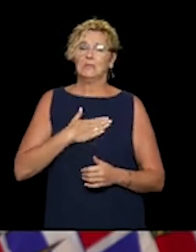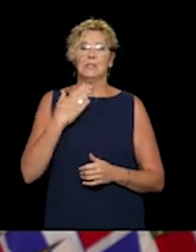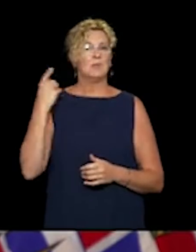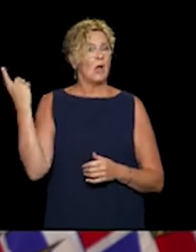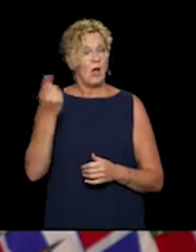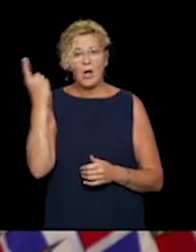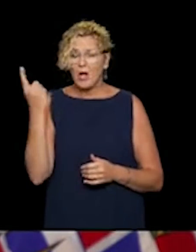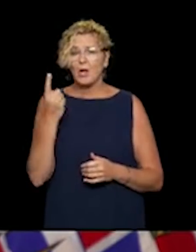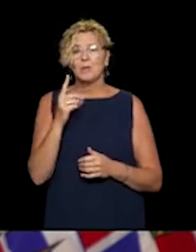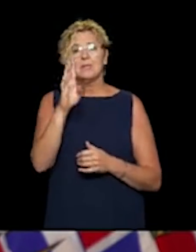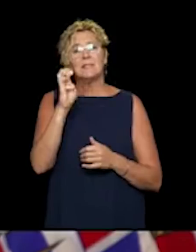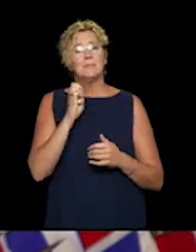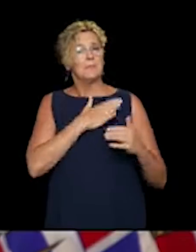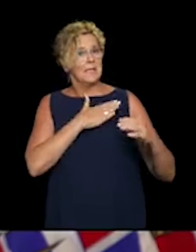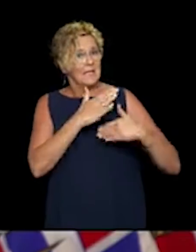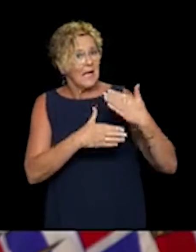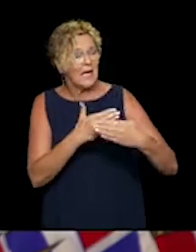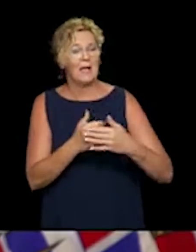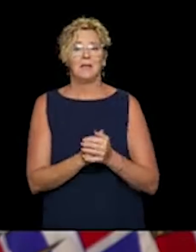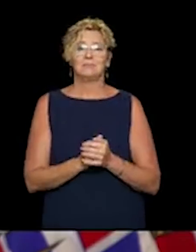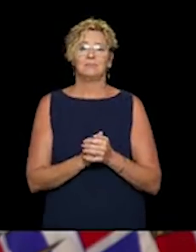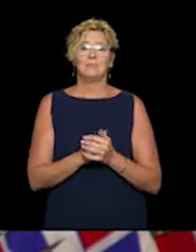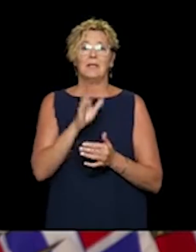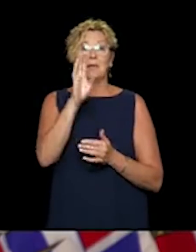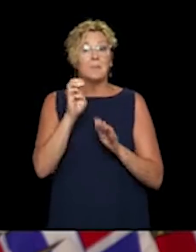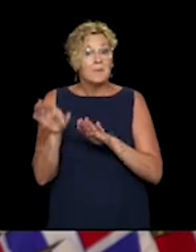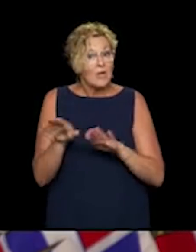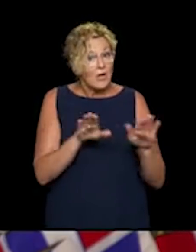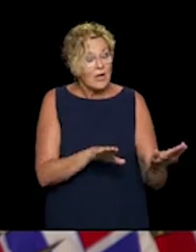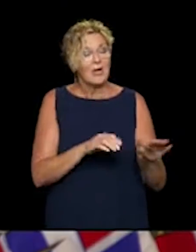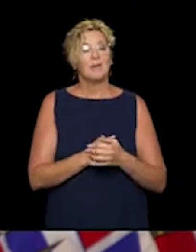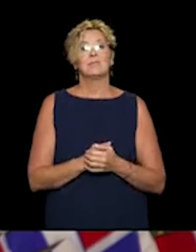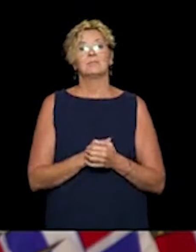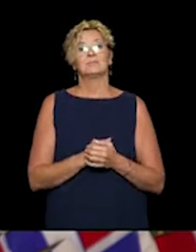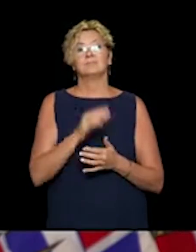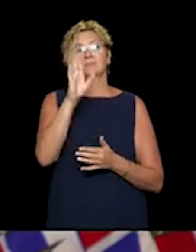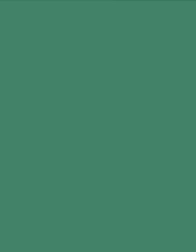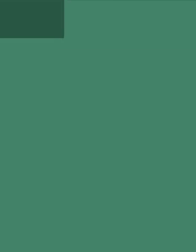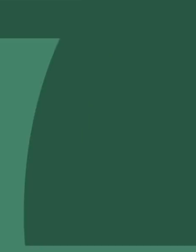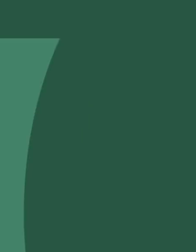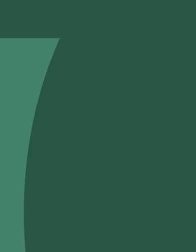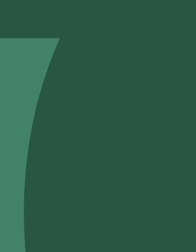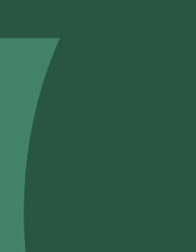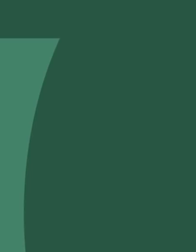do this by being kind, being calm, and being safe. Thank you.